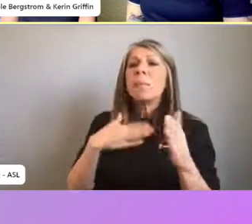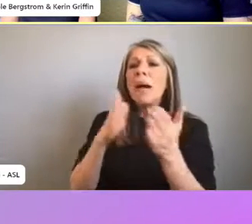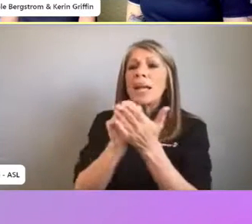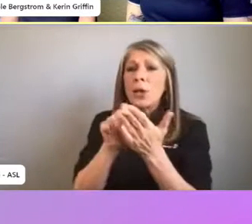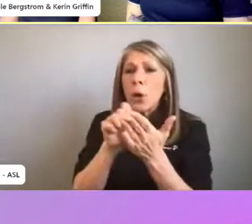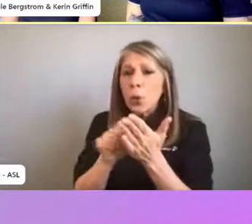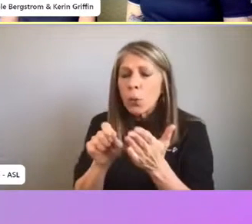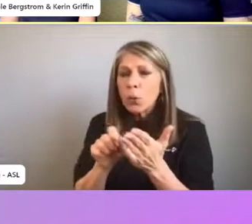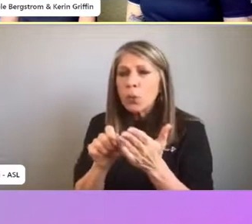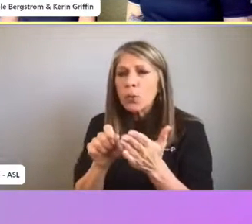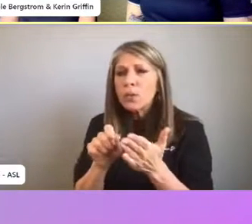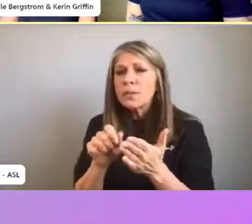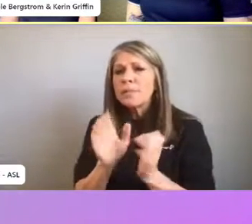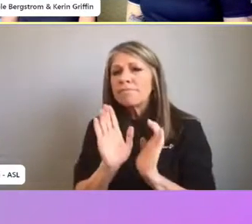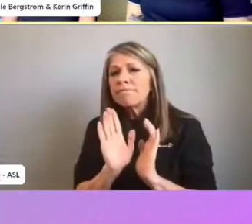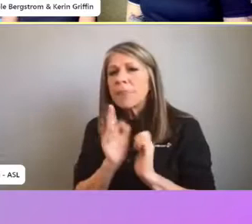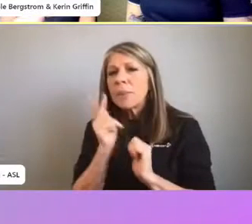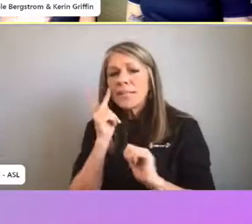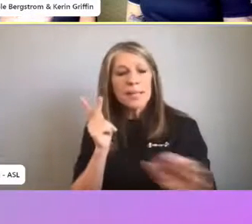just a second.